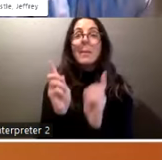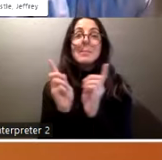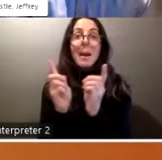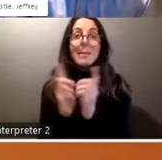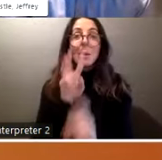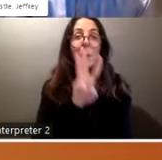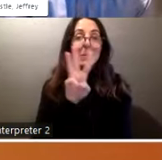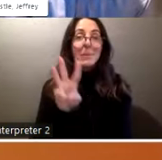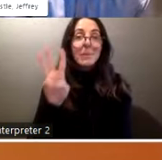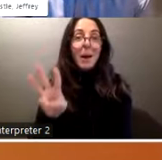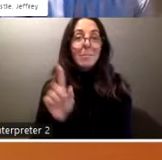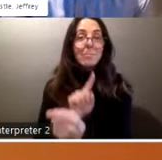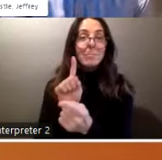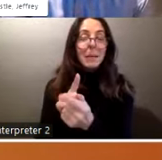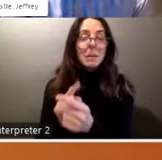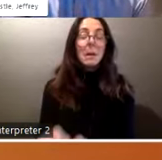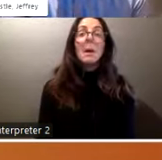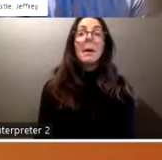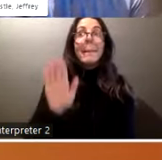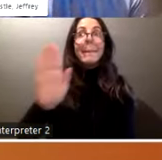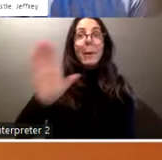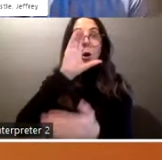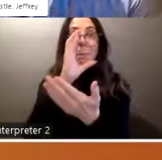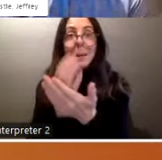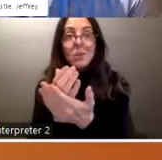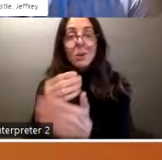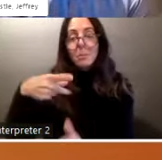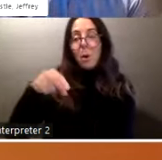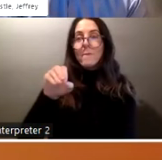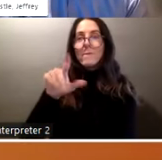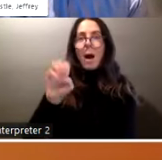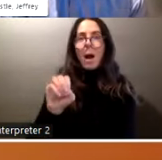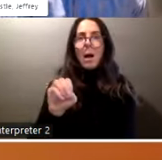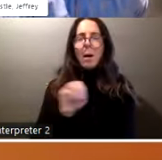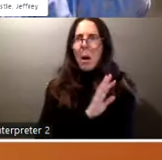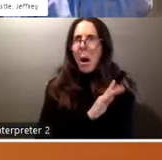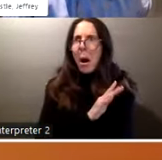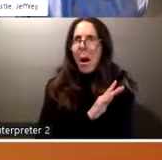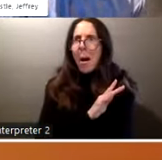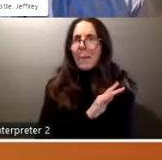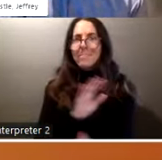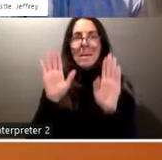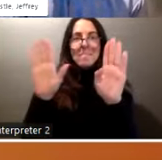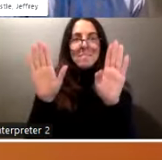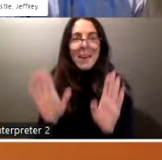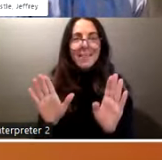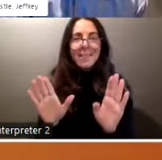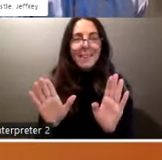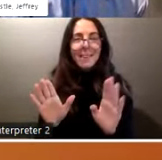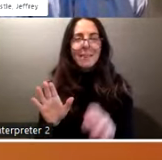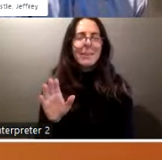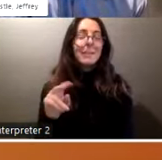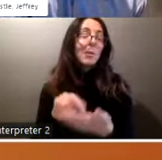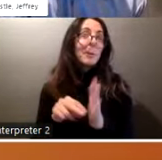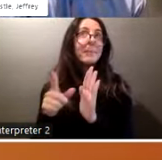The pictures or the profiles often seem too good to be true in most cases. So, if you get a friend